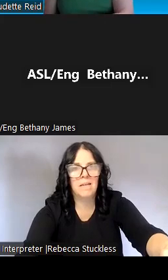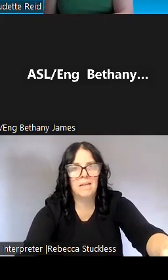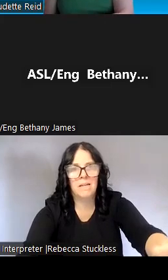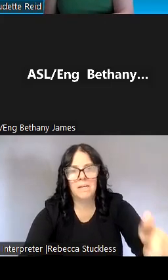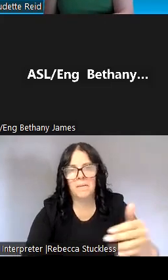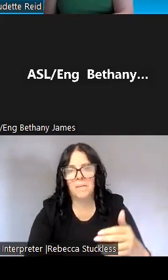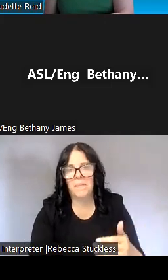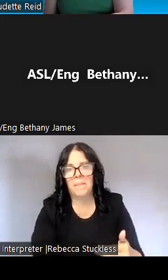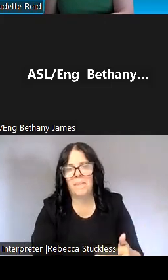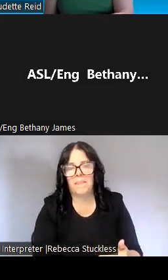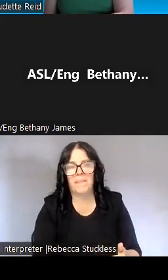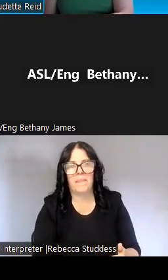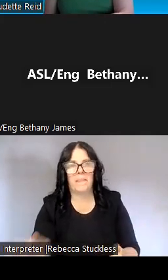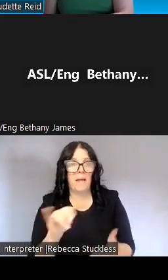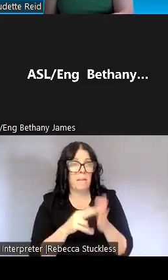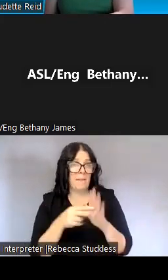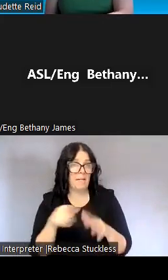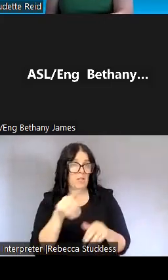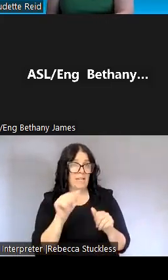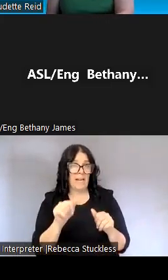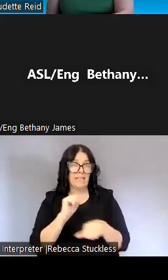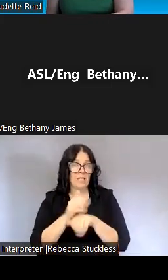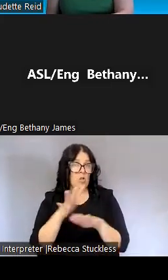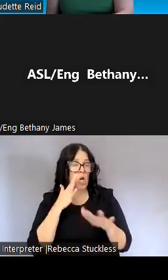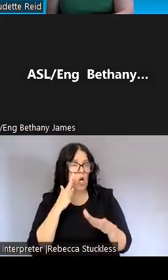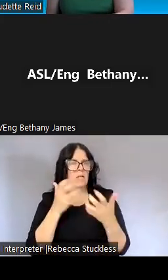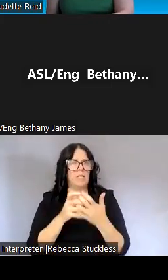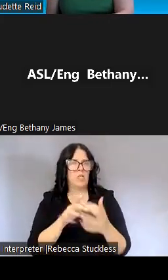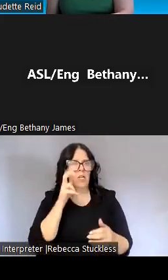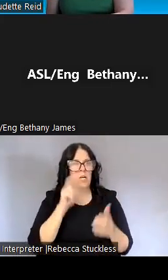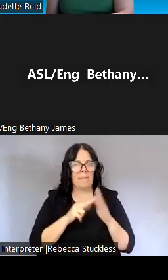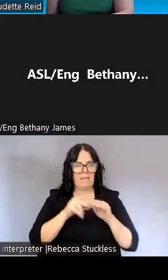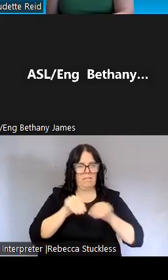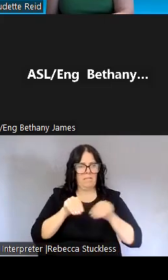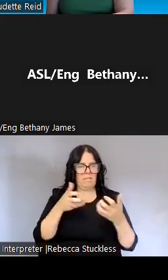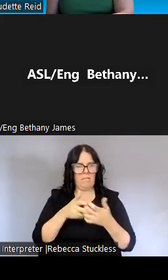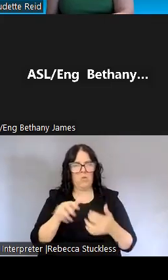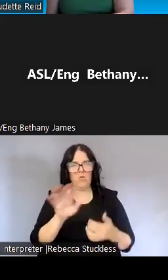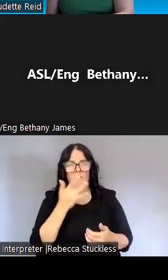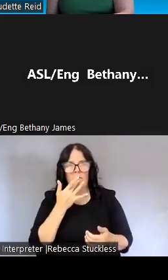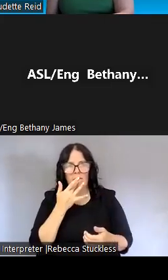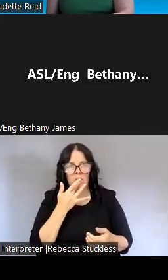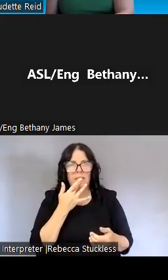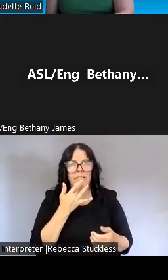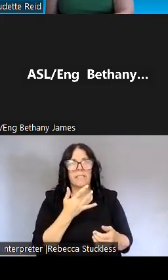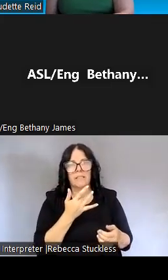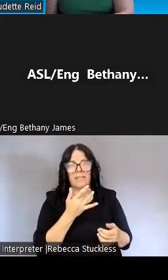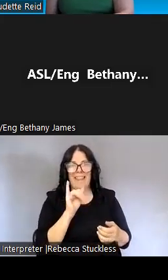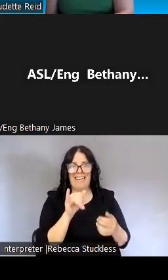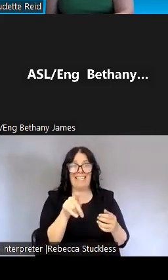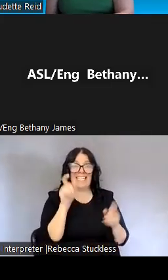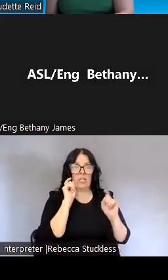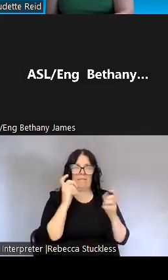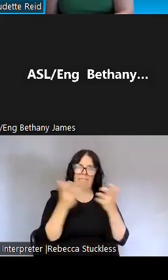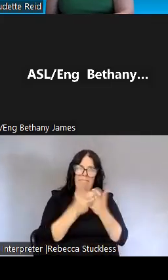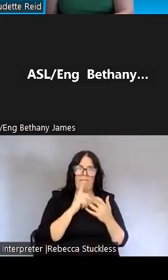needs, and it will amplify soft sounds and adjust certain frequencies based on your preferences. And